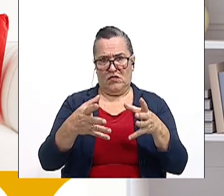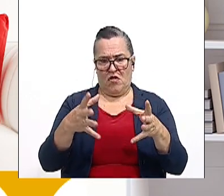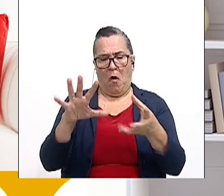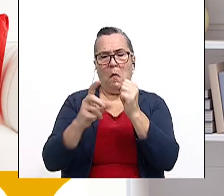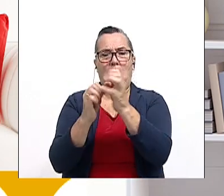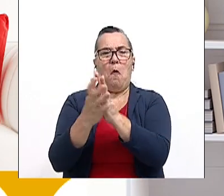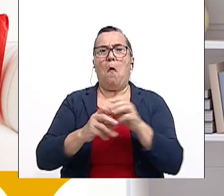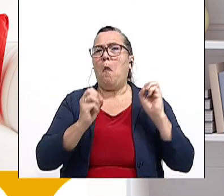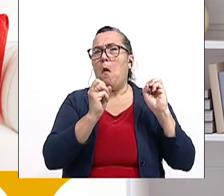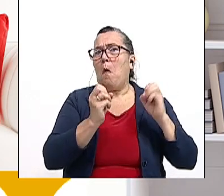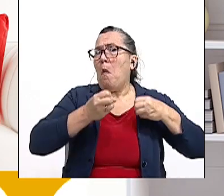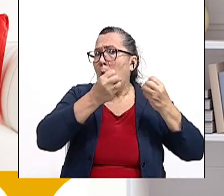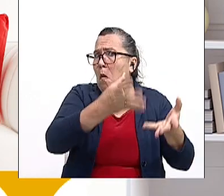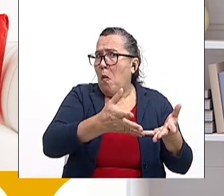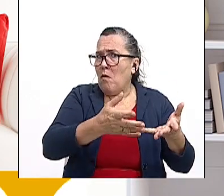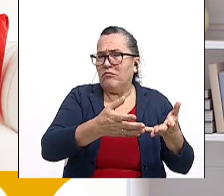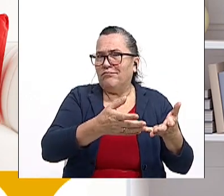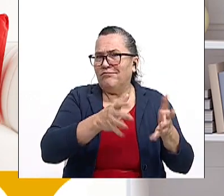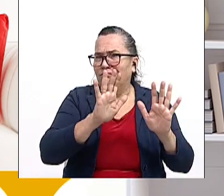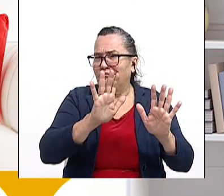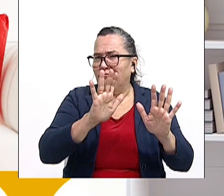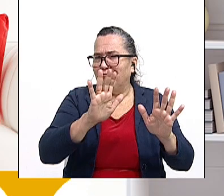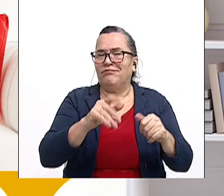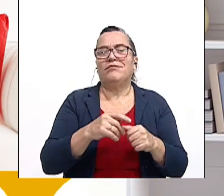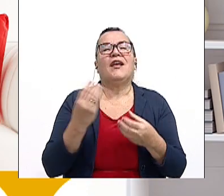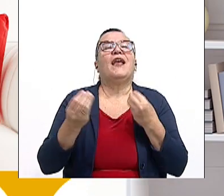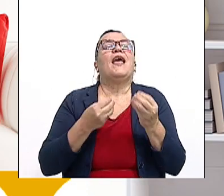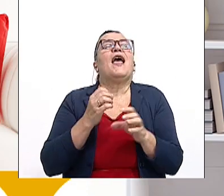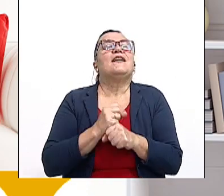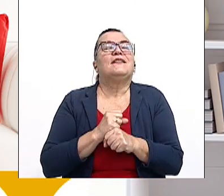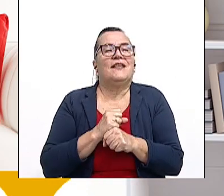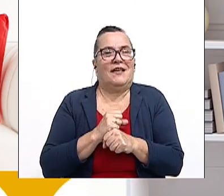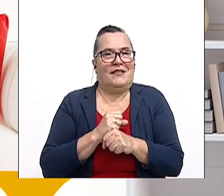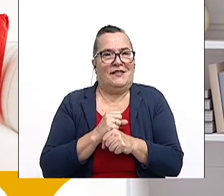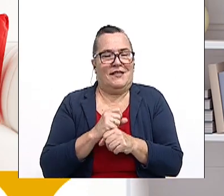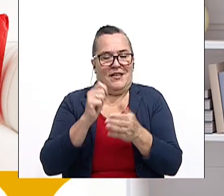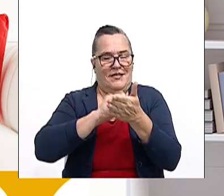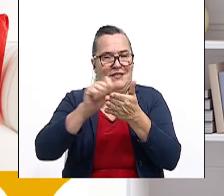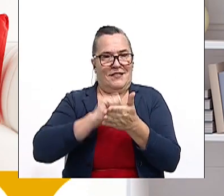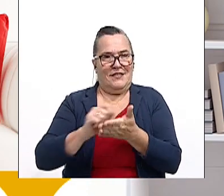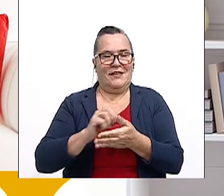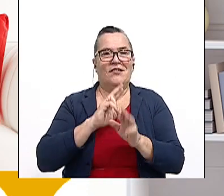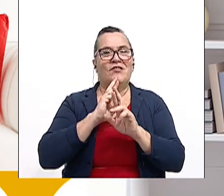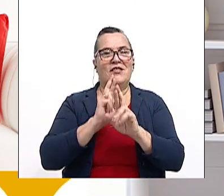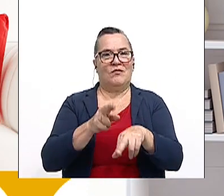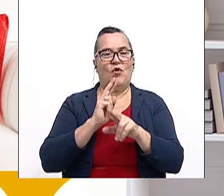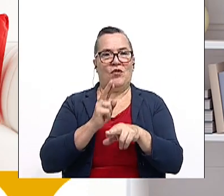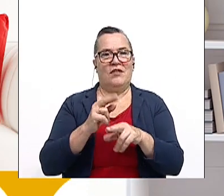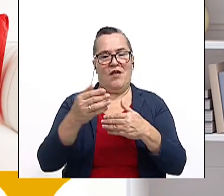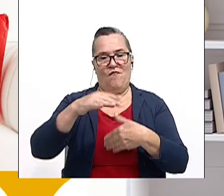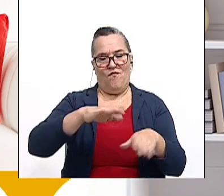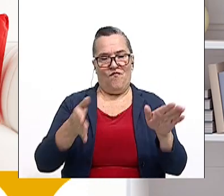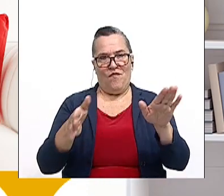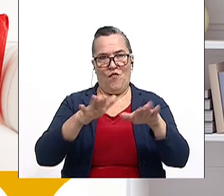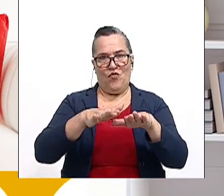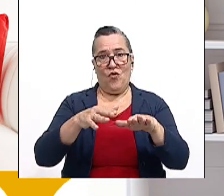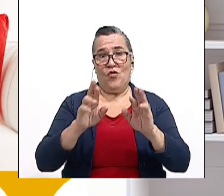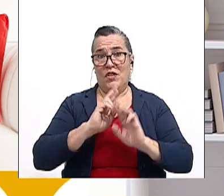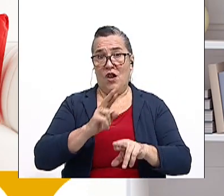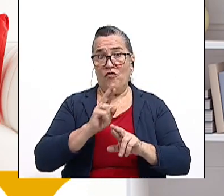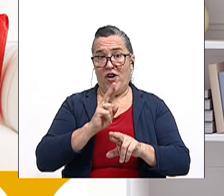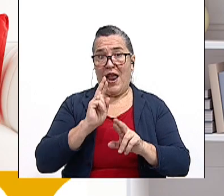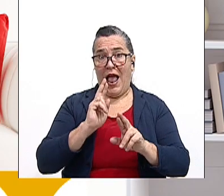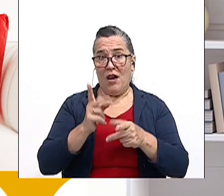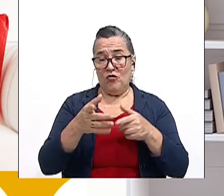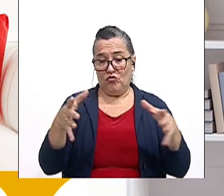wraps from other gifts? Remember to take notes because you have to answer these questions, okay? So